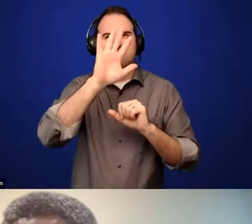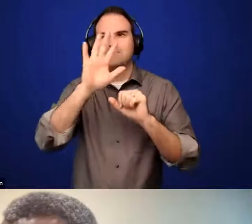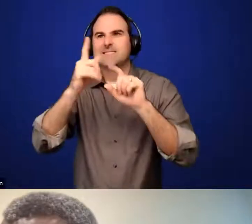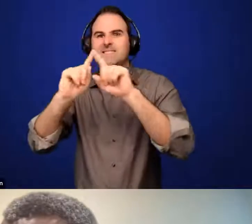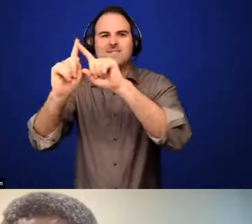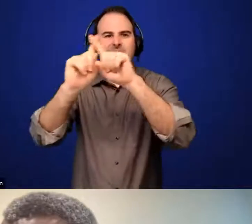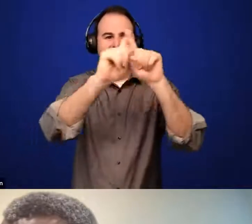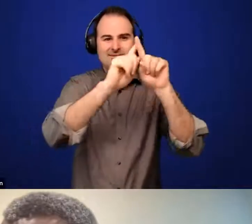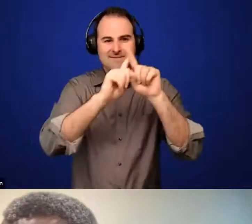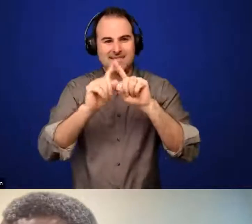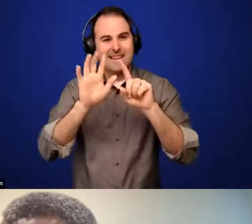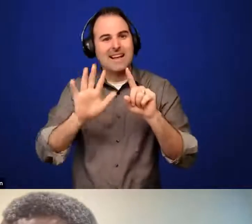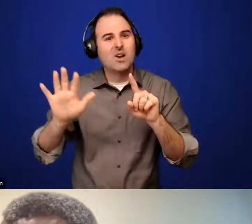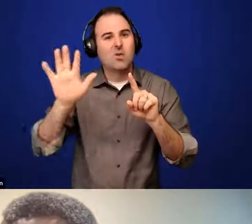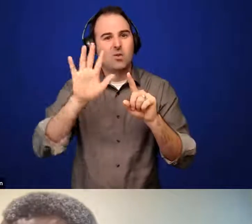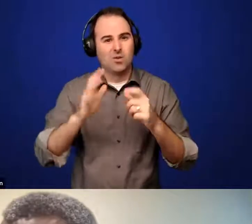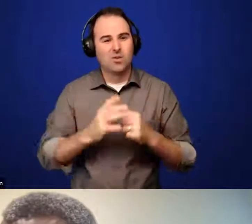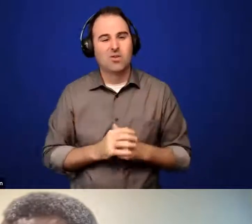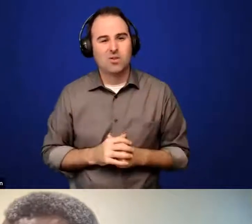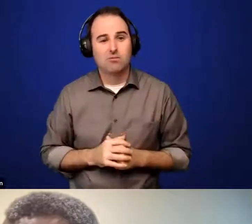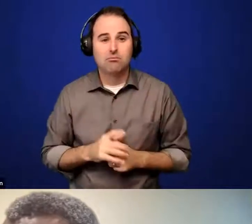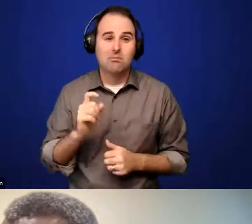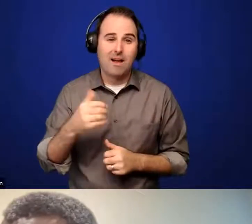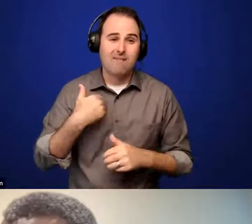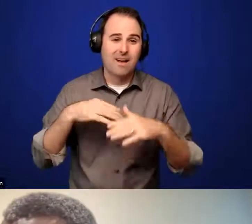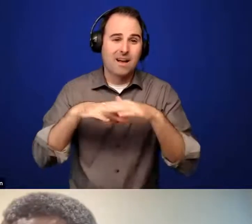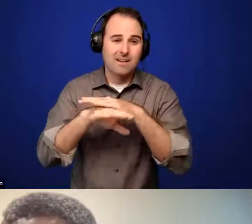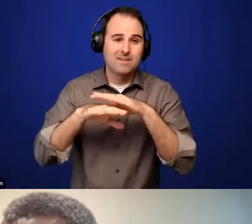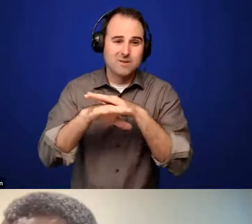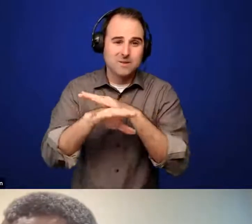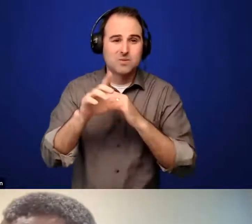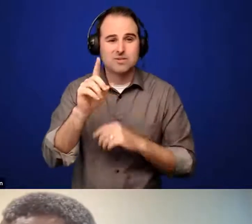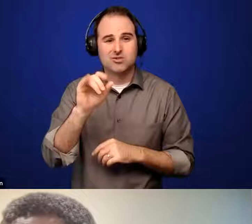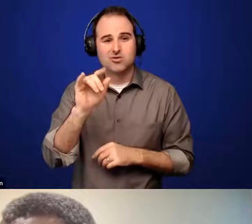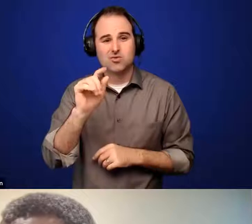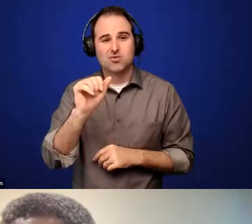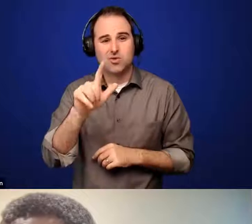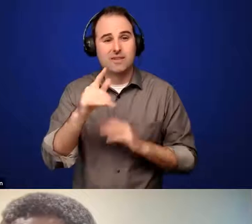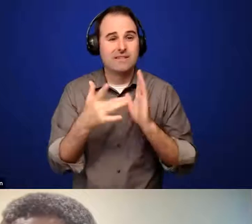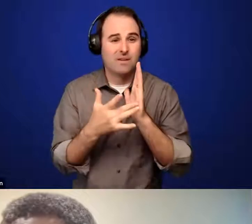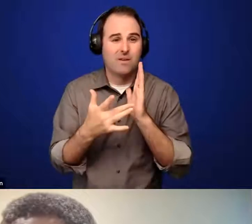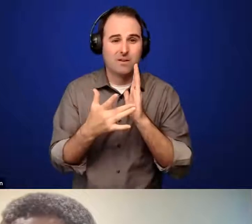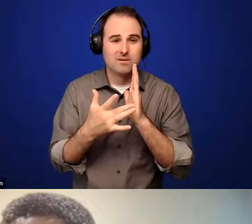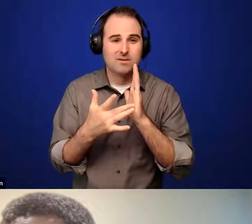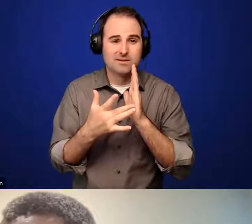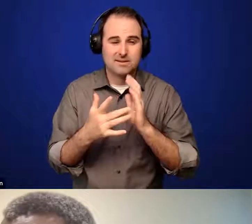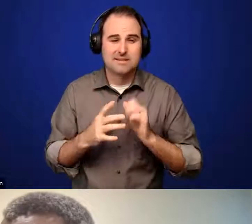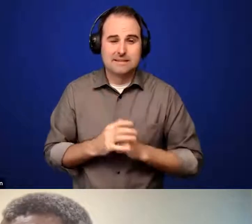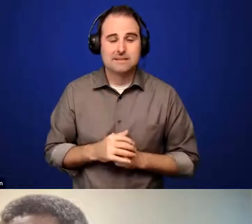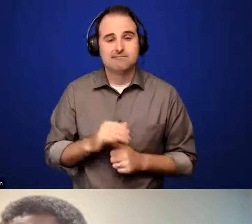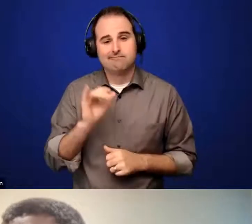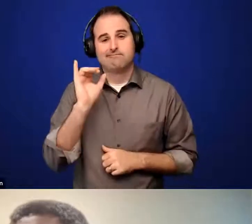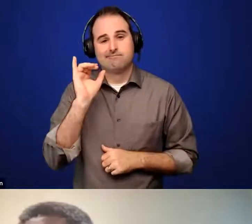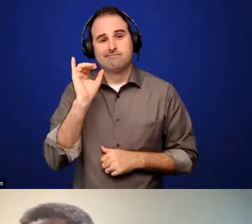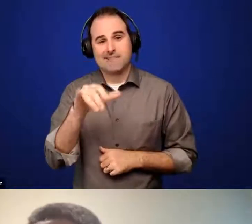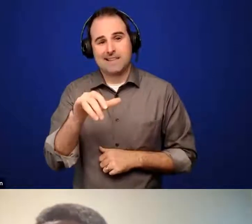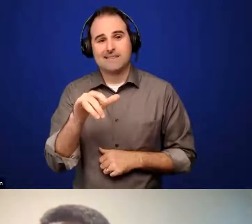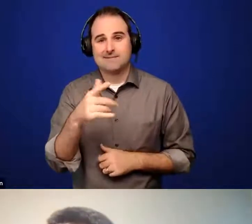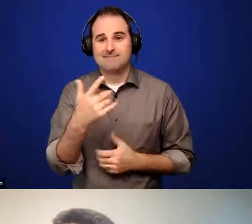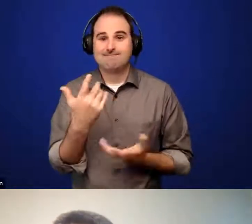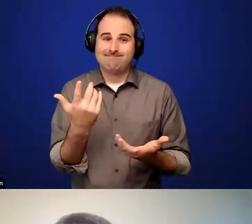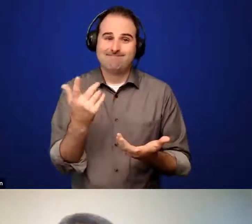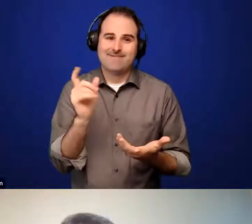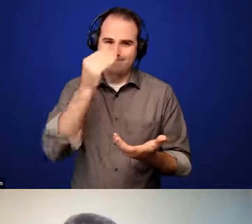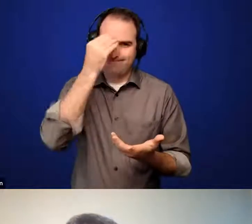have some access to digital technology. And so that's quite crucial considerations to have in